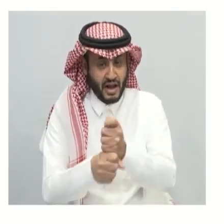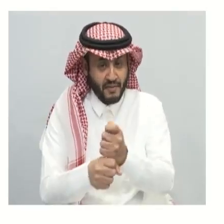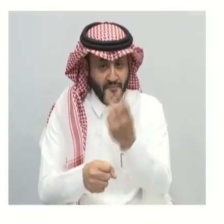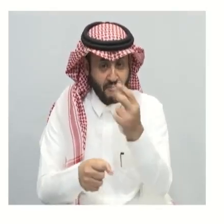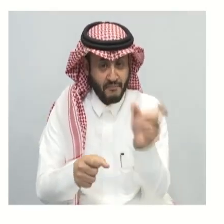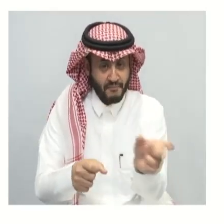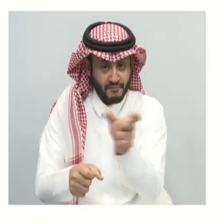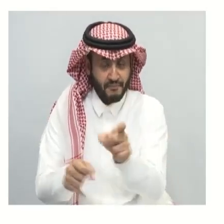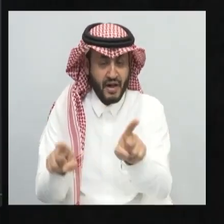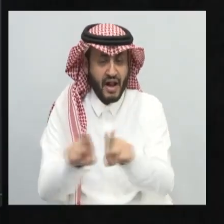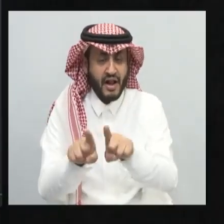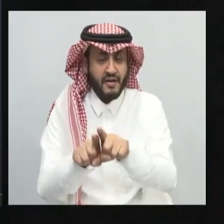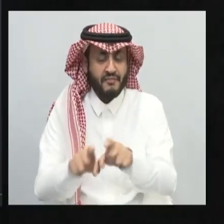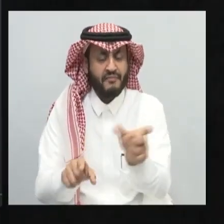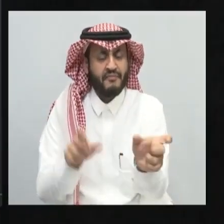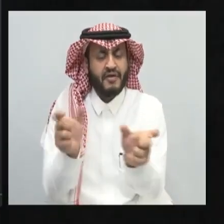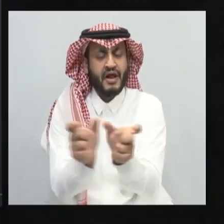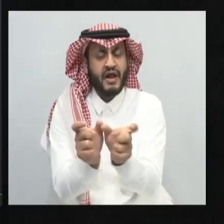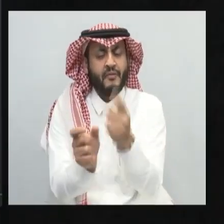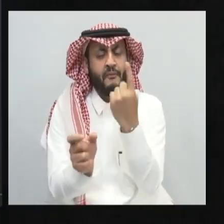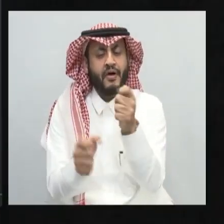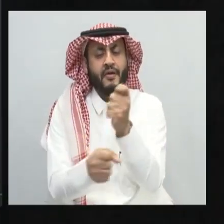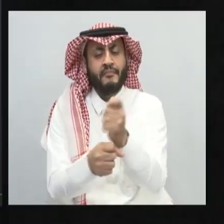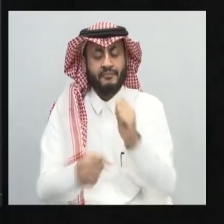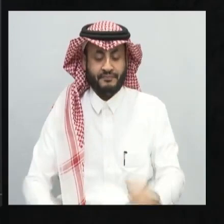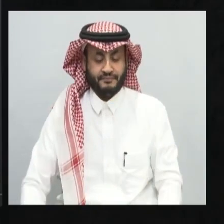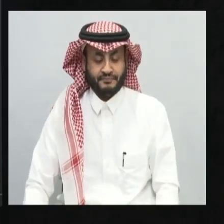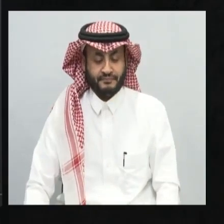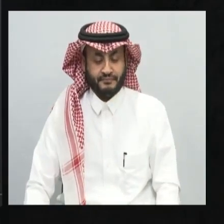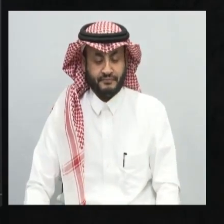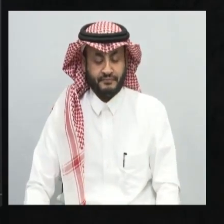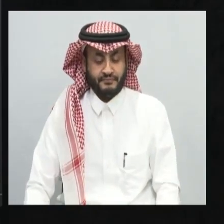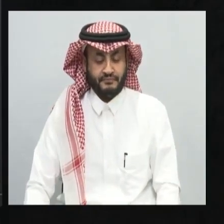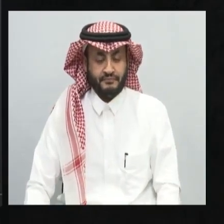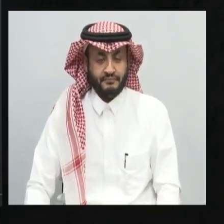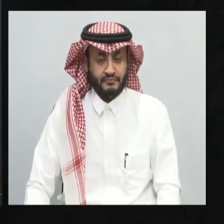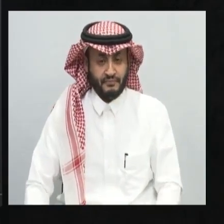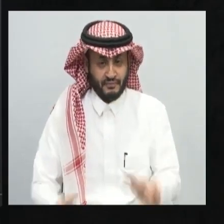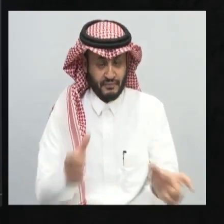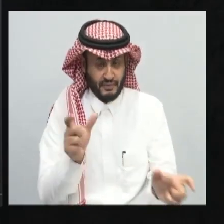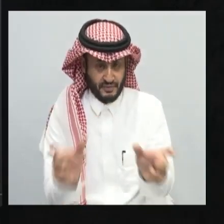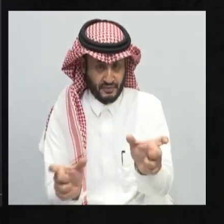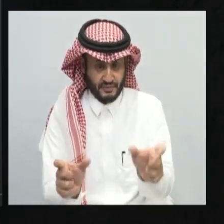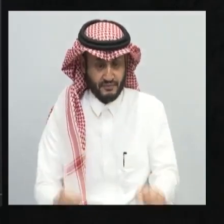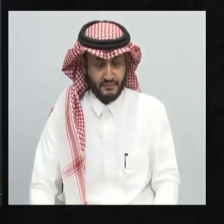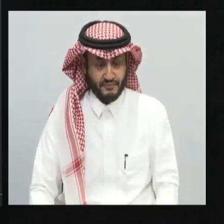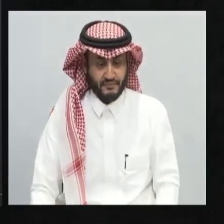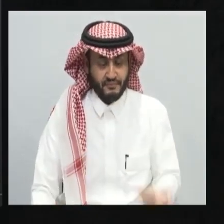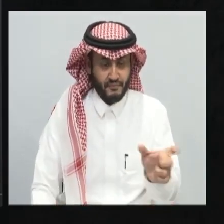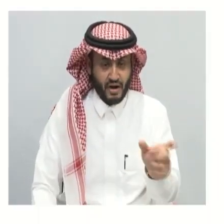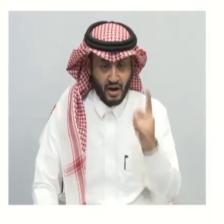on. Each two, or let's say each phrasal verb consists of two parts. The first one, which we call it the